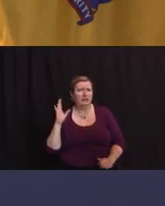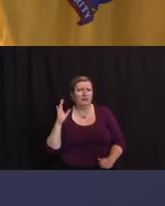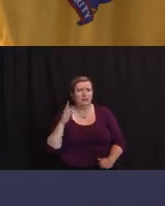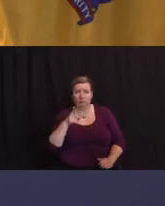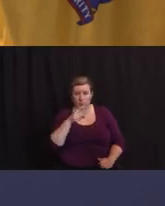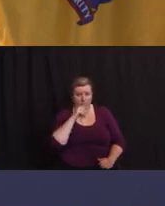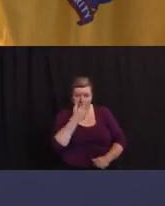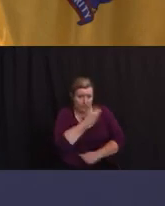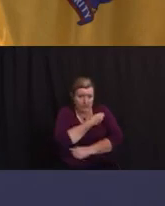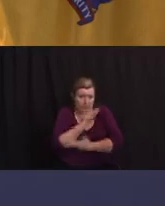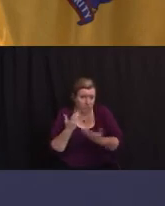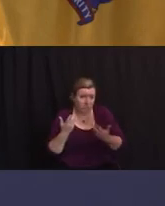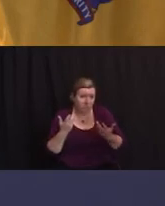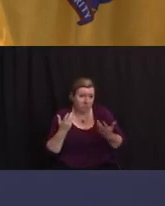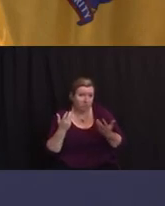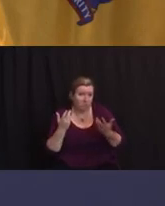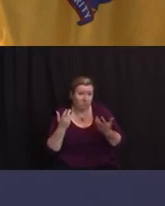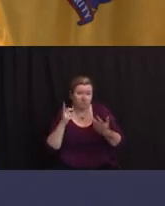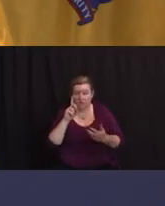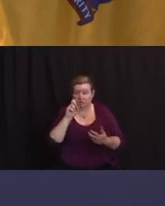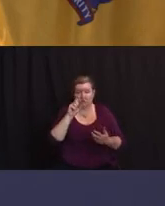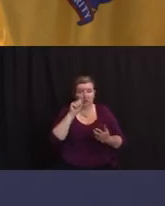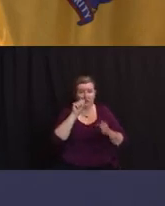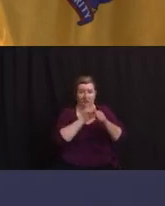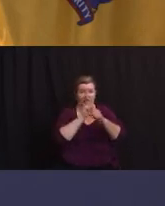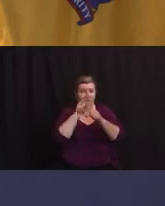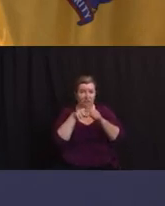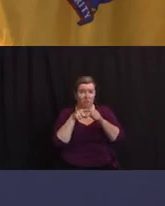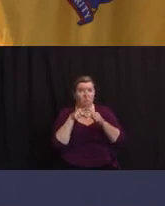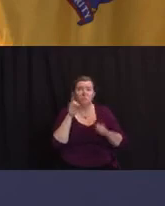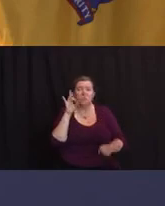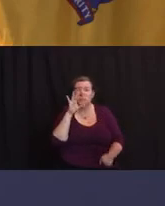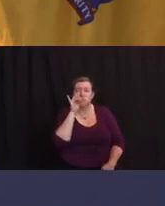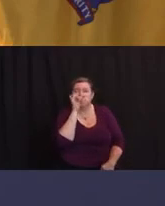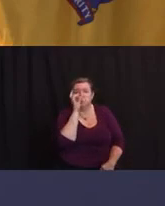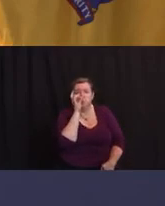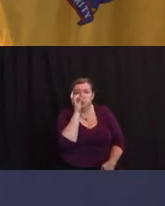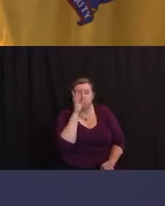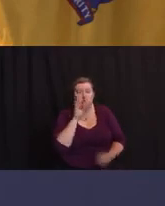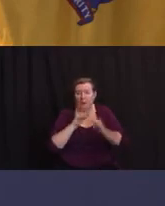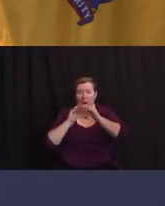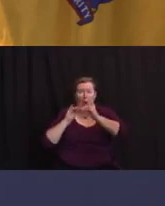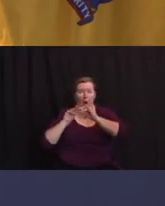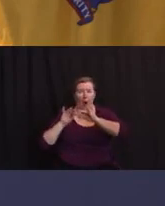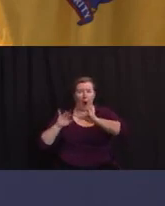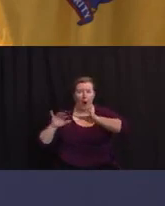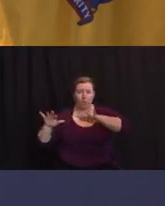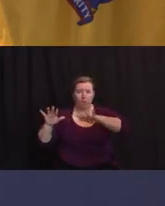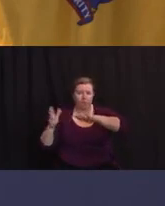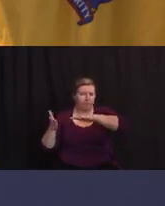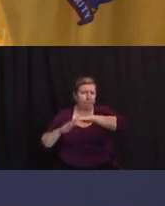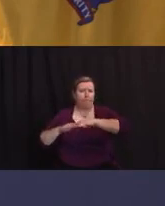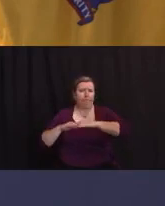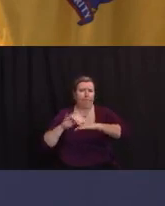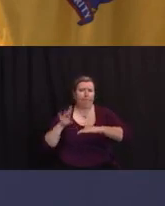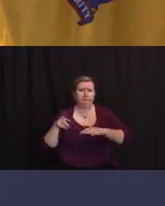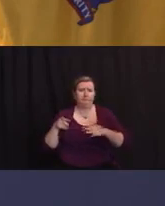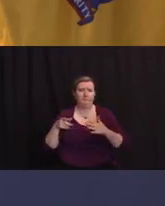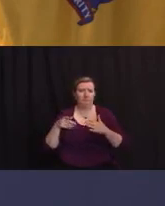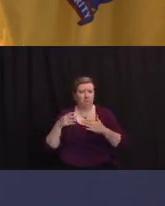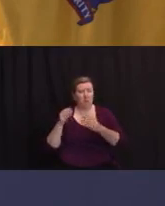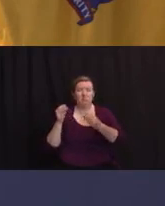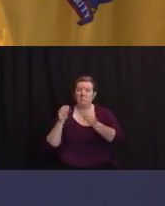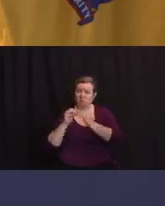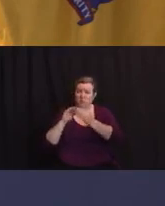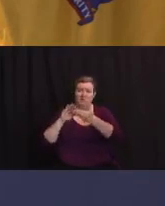the Delta variant, we've been saying this now for months, is highly transmittable and more lethal. And